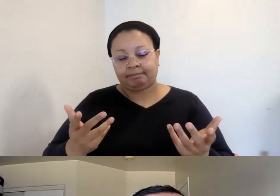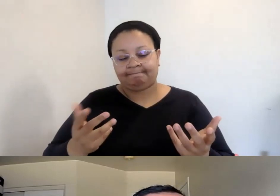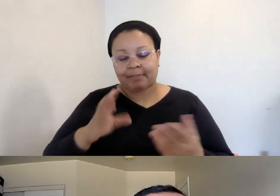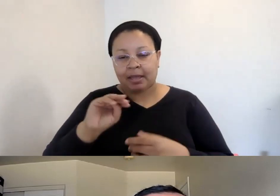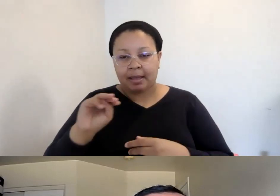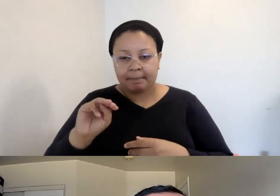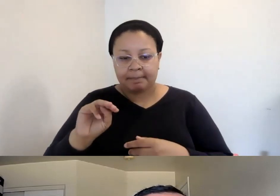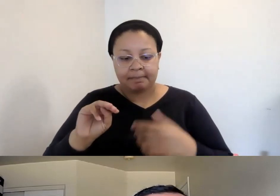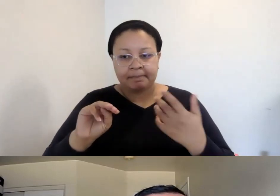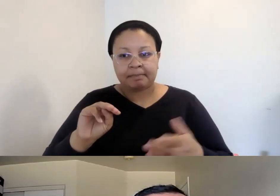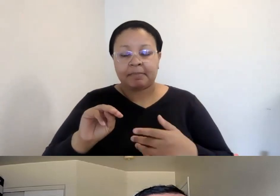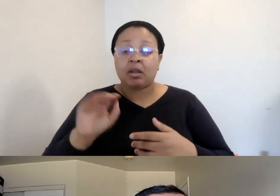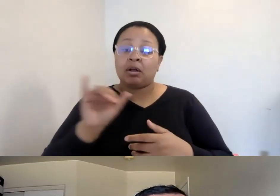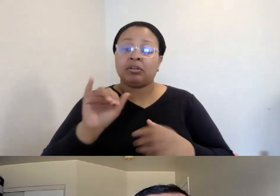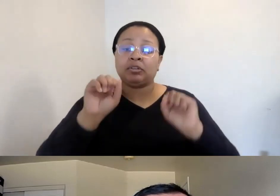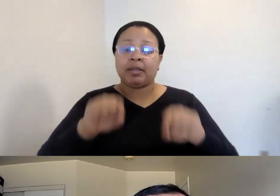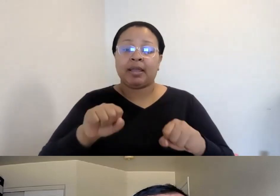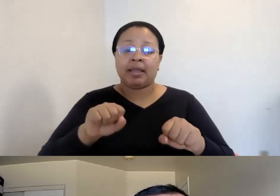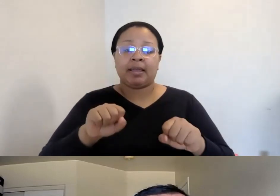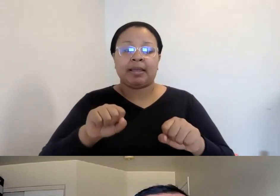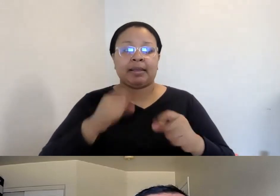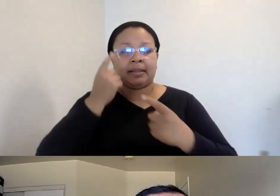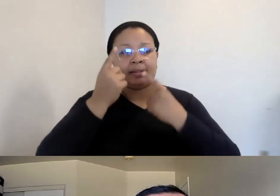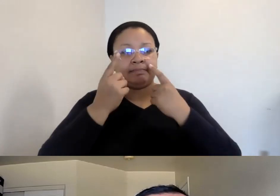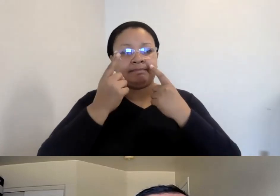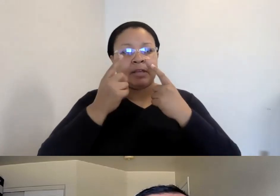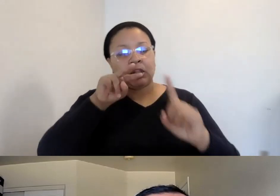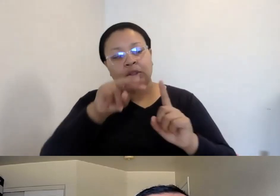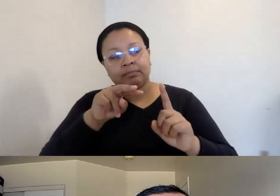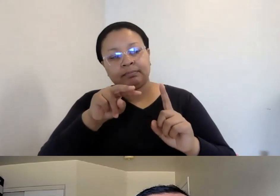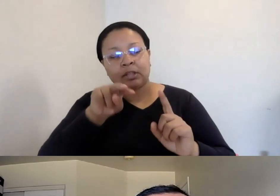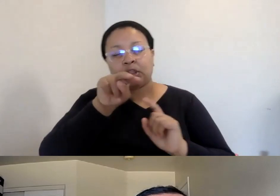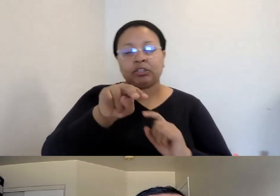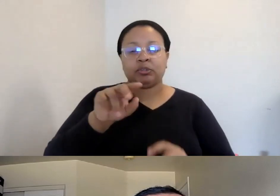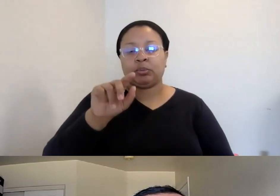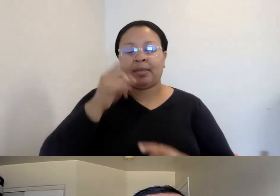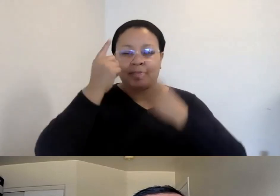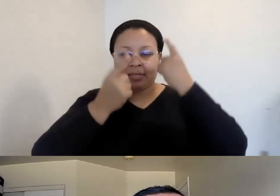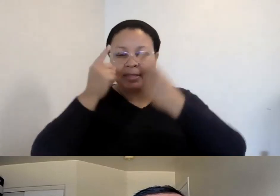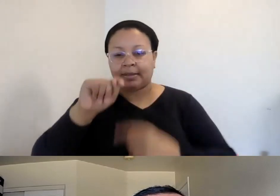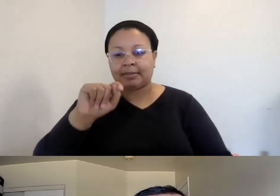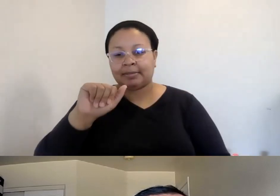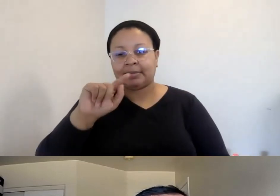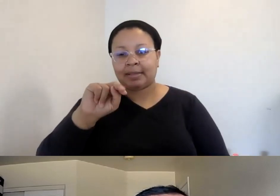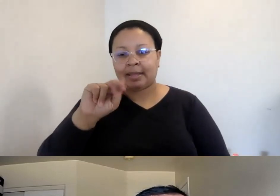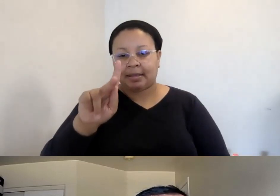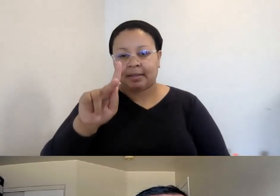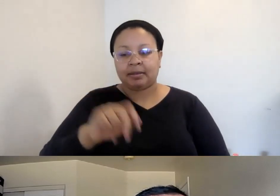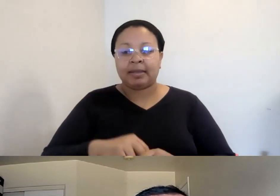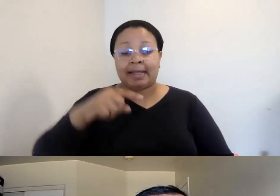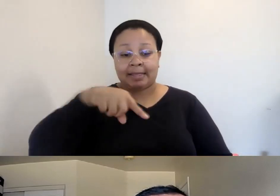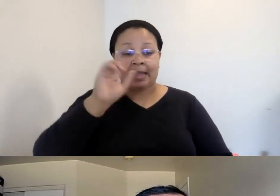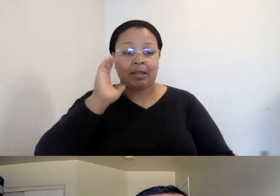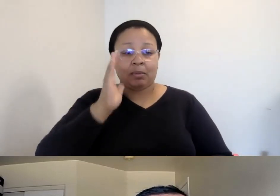You can also look to like think tanks. Think tanks also will aggregate the